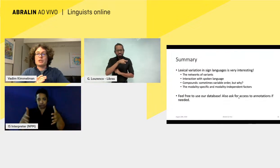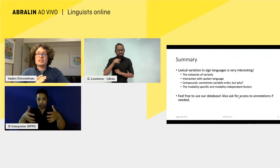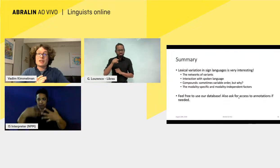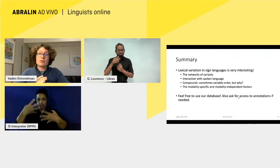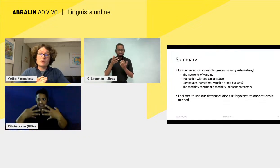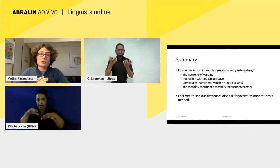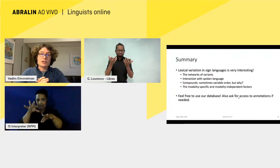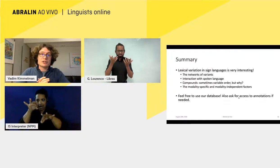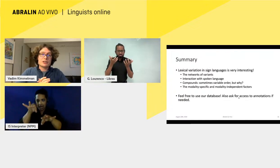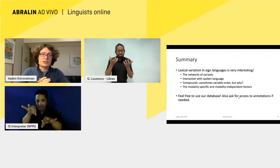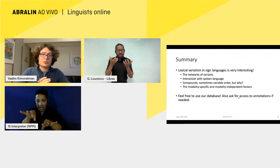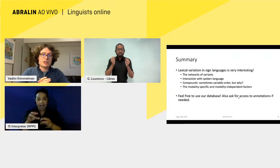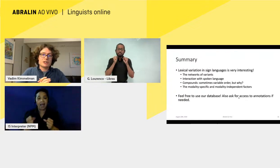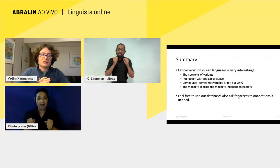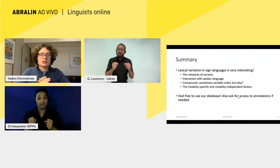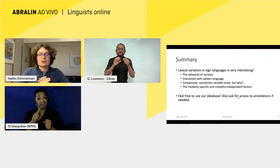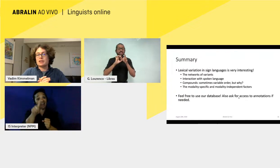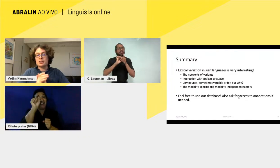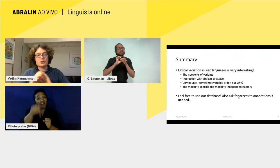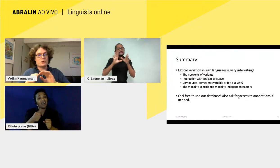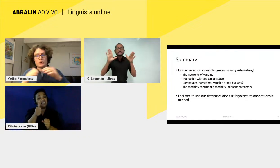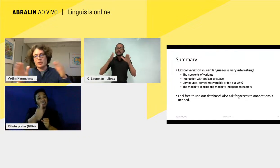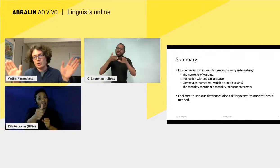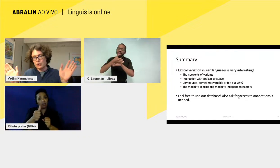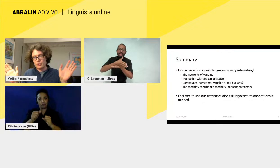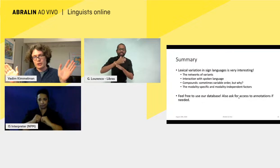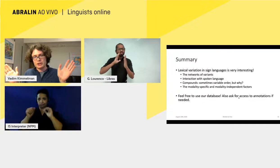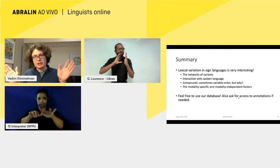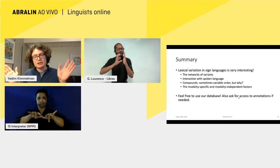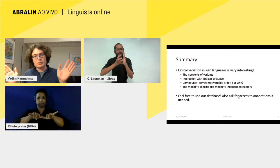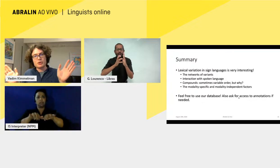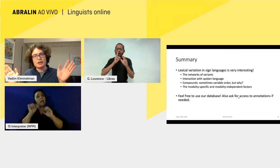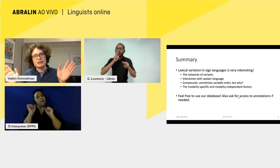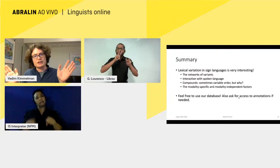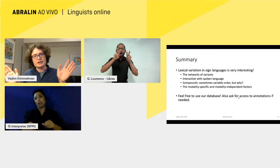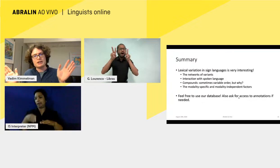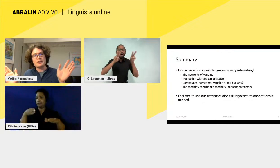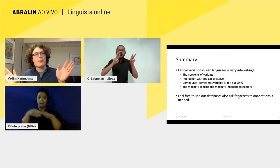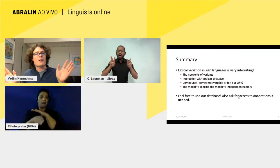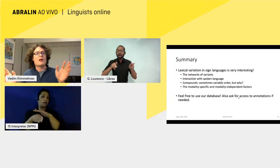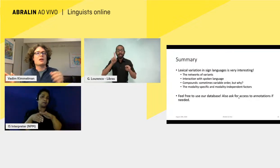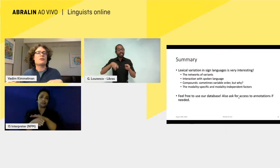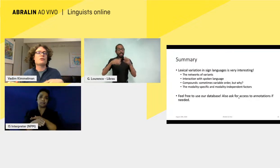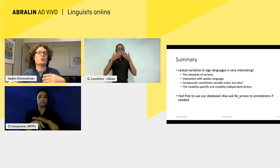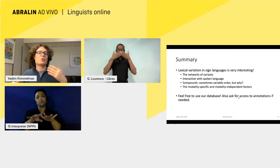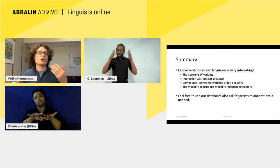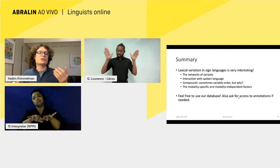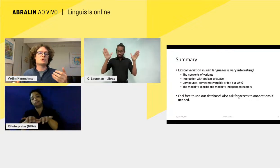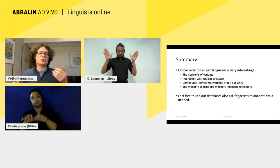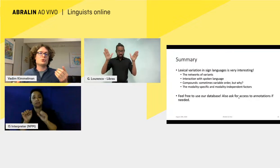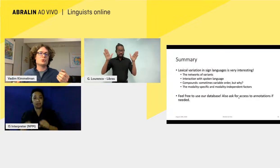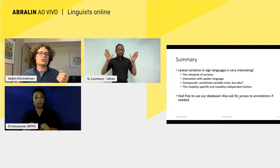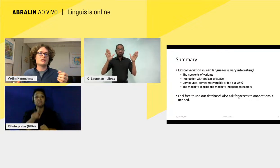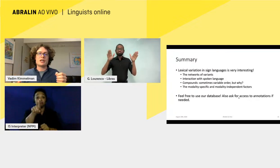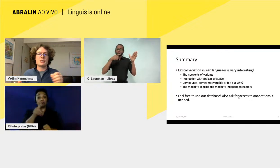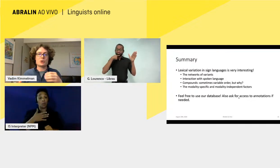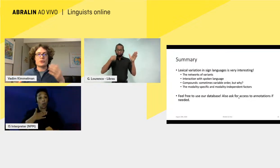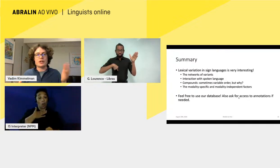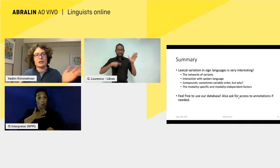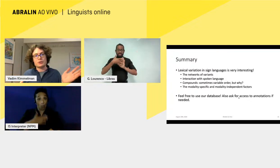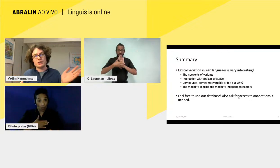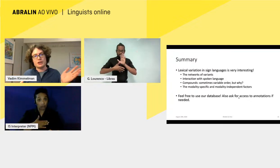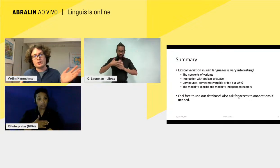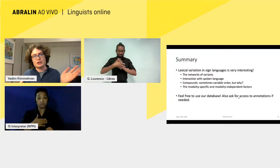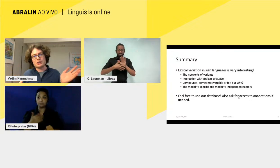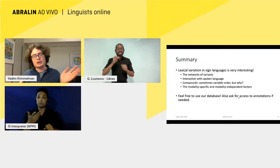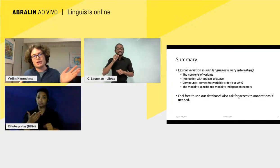And so please have a look at the database. It is fully openly accessible, as I said. If you want to use any